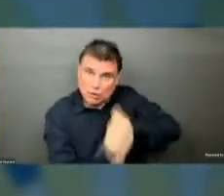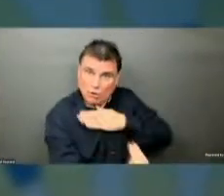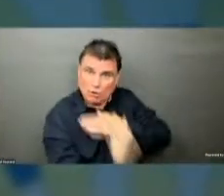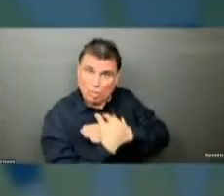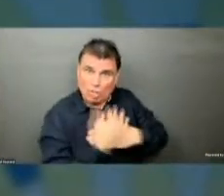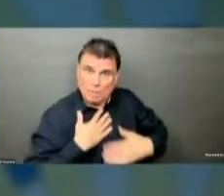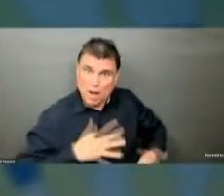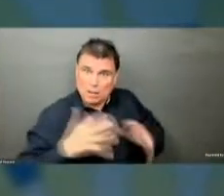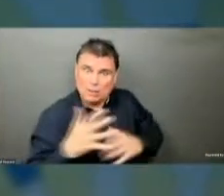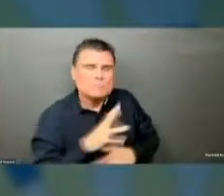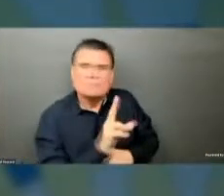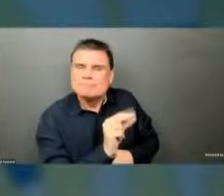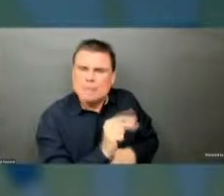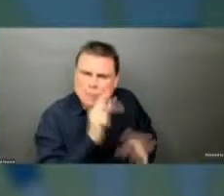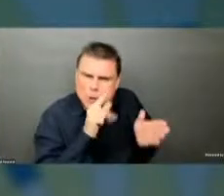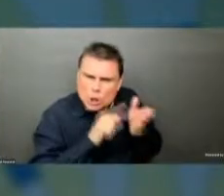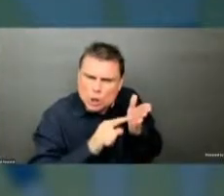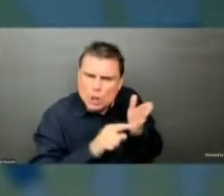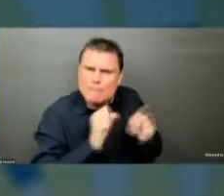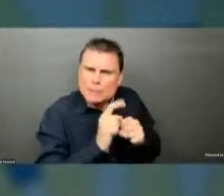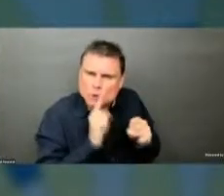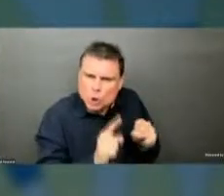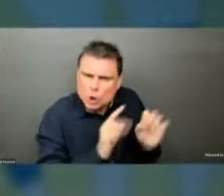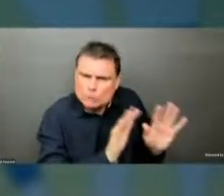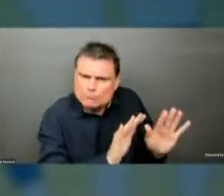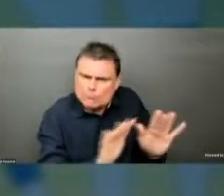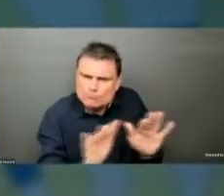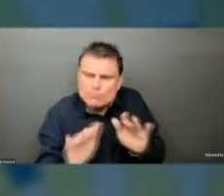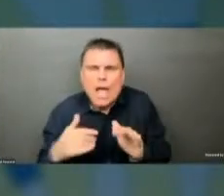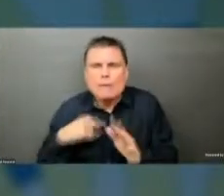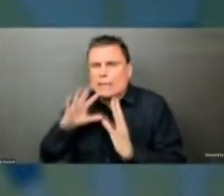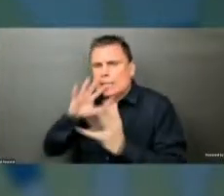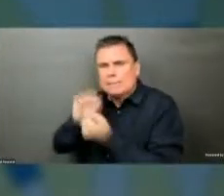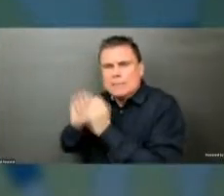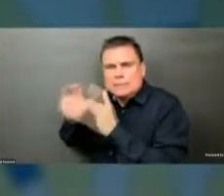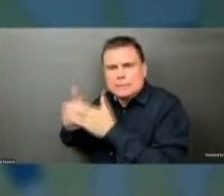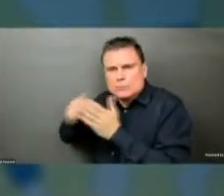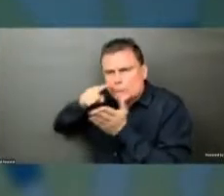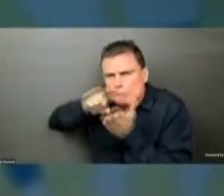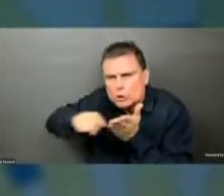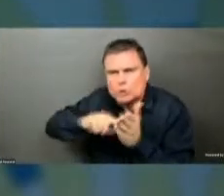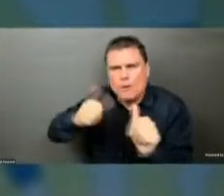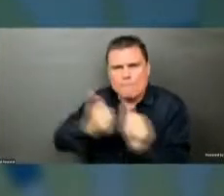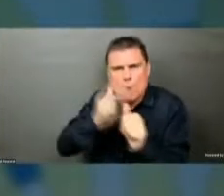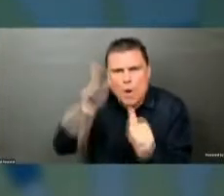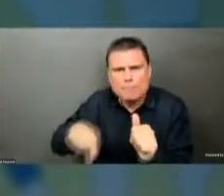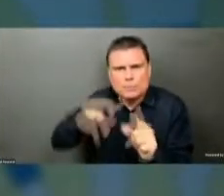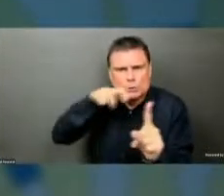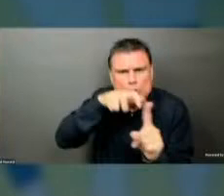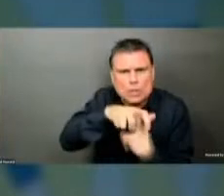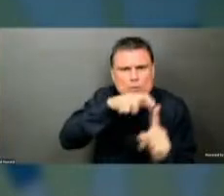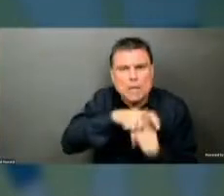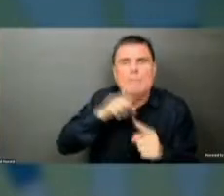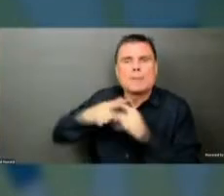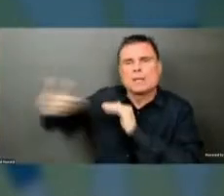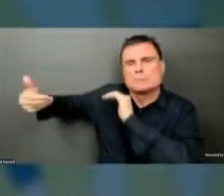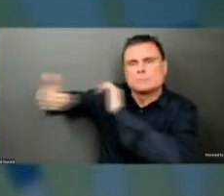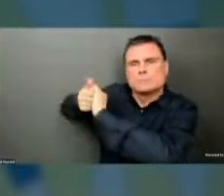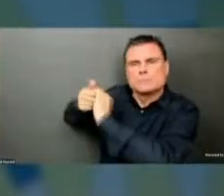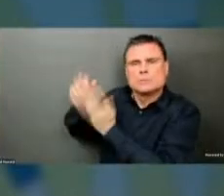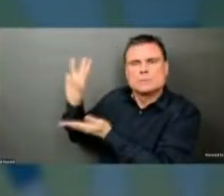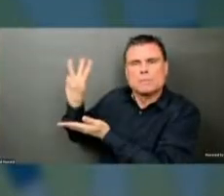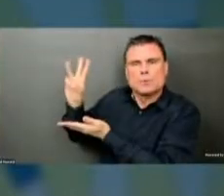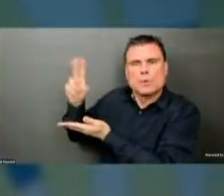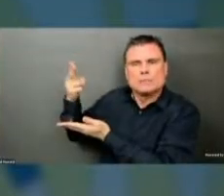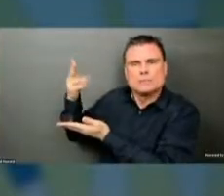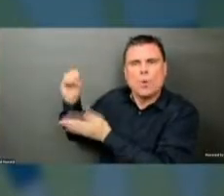to monitor very carefully. And so far we have not seen any serious events caused by the